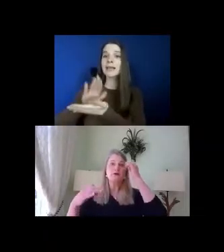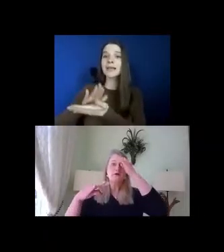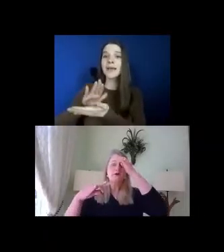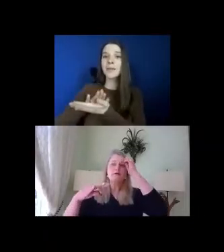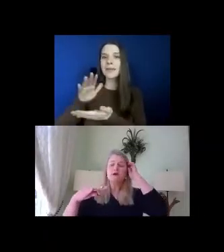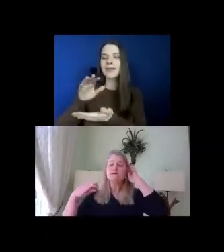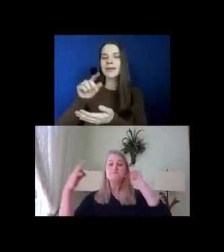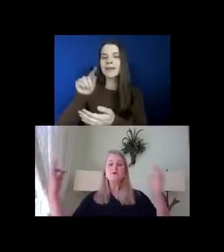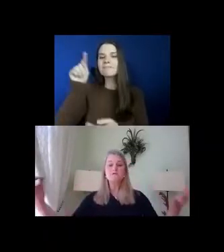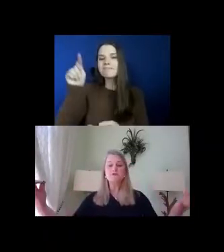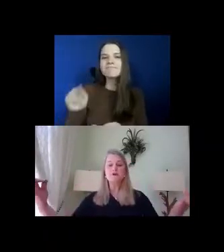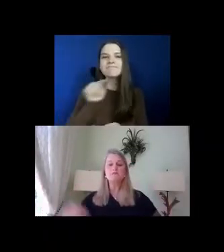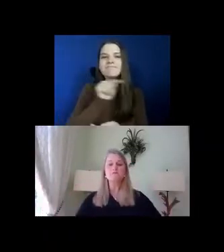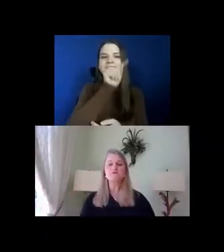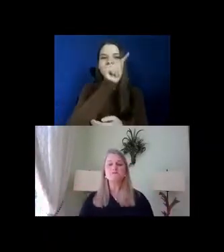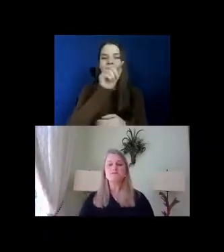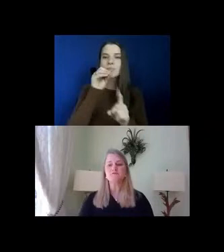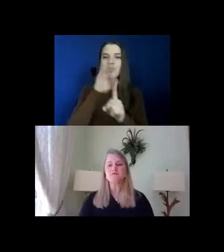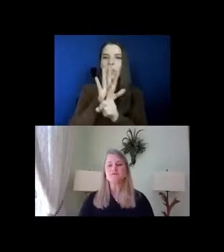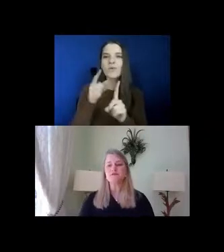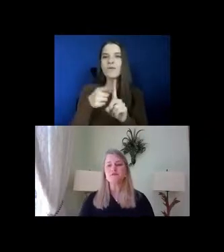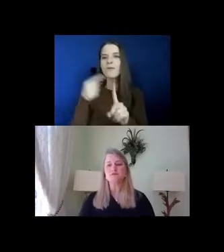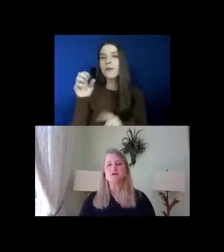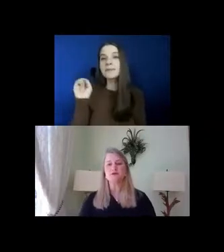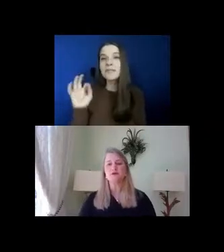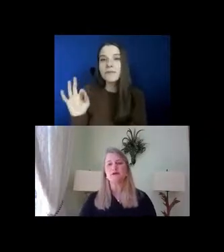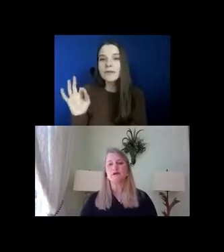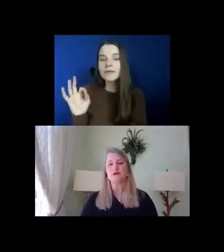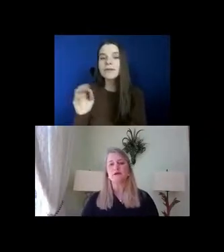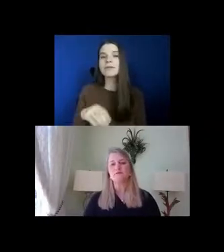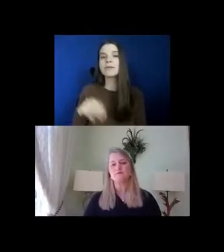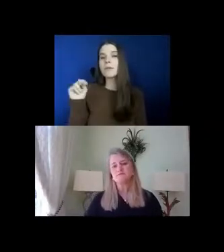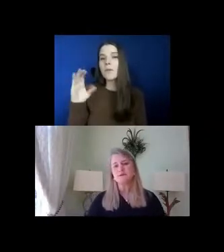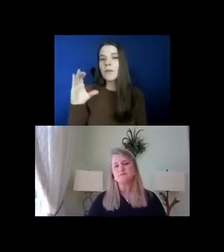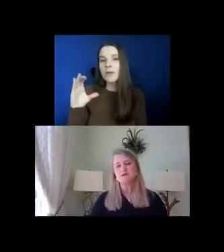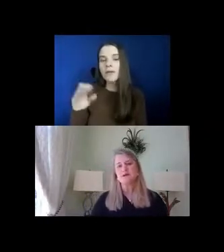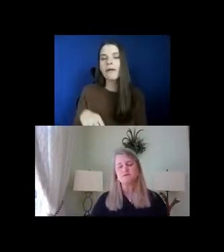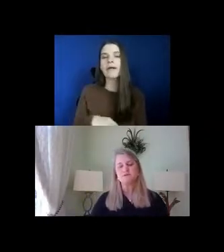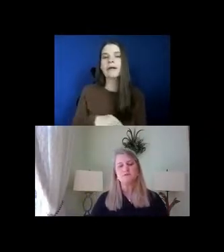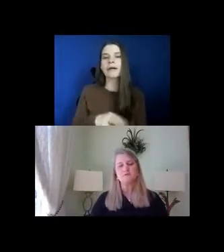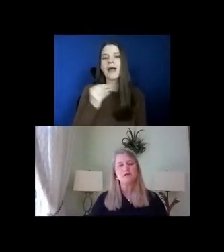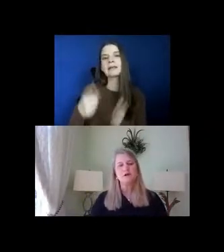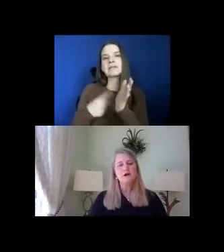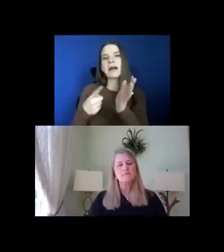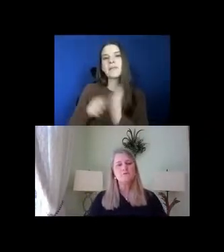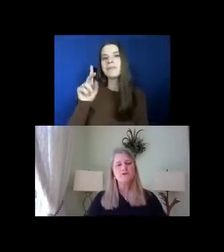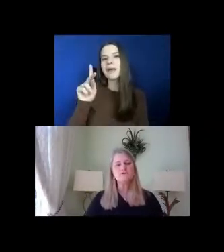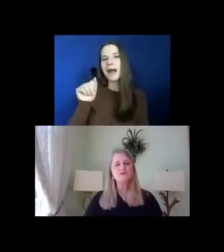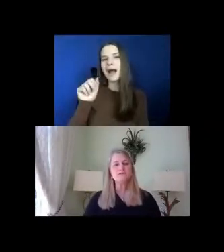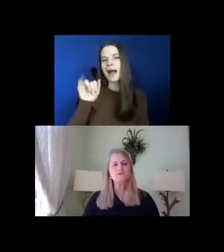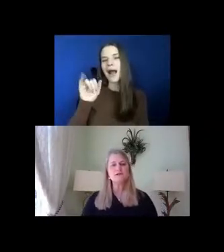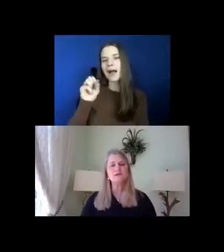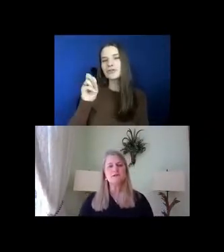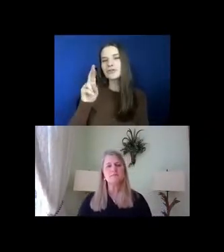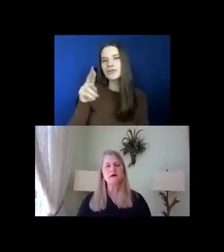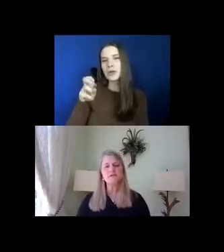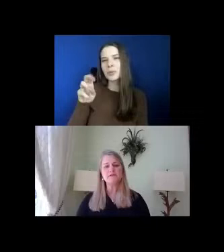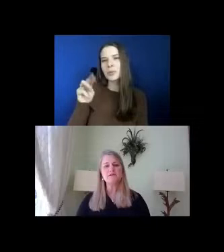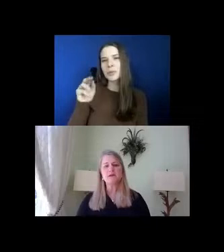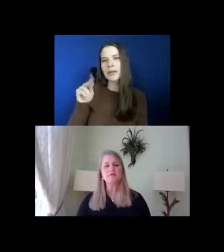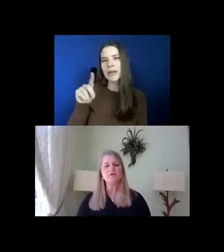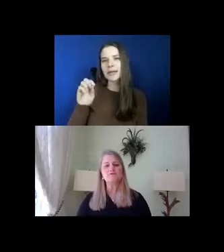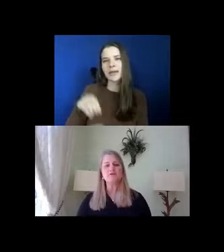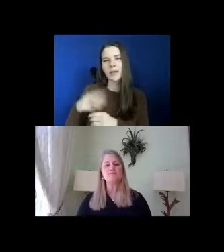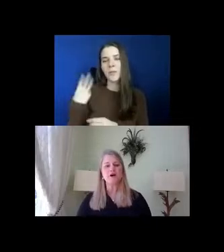of exposure comes from the San Francisco, Carolina, and sometimes the Kaiser group. But what you can see in